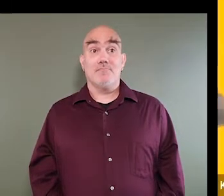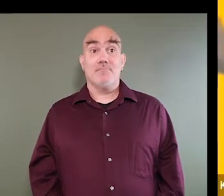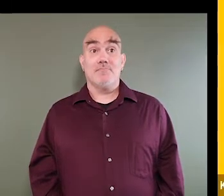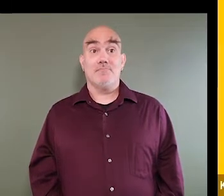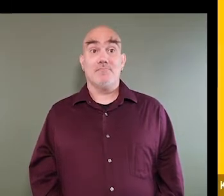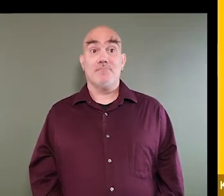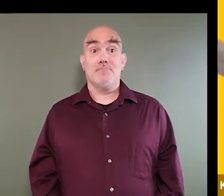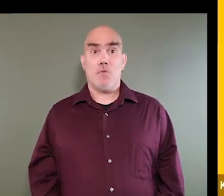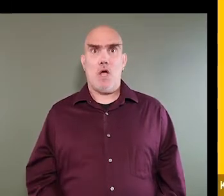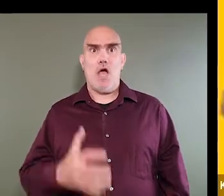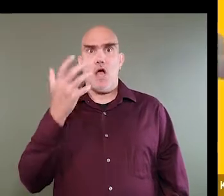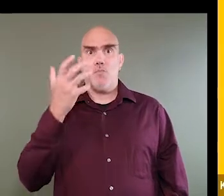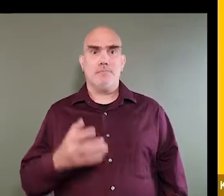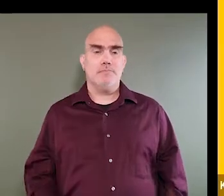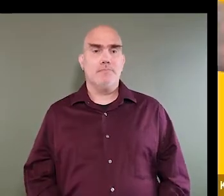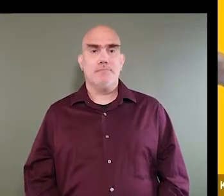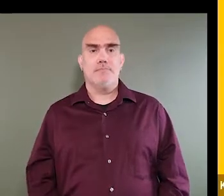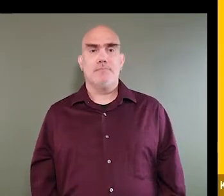Whew.